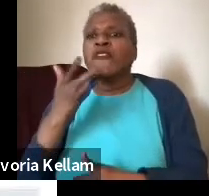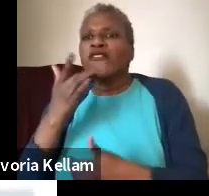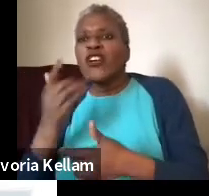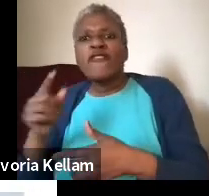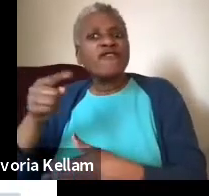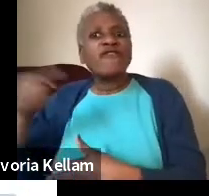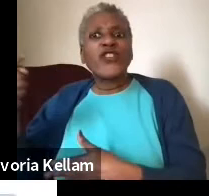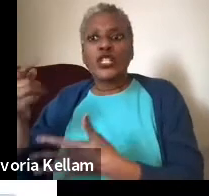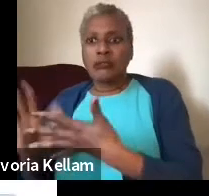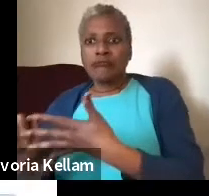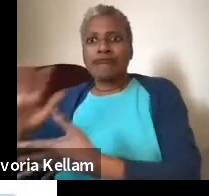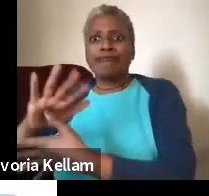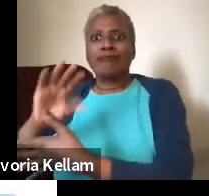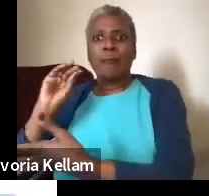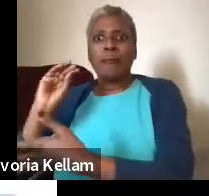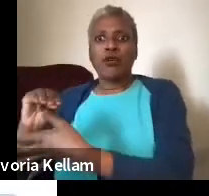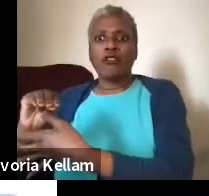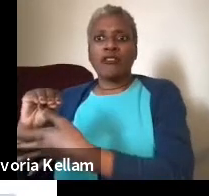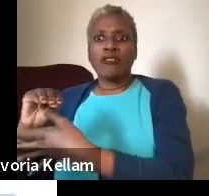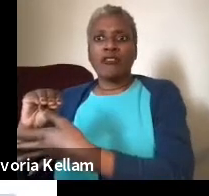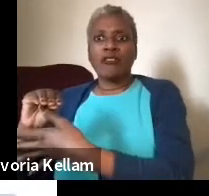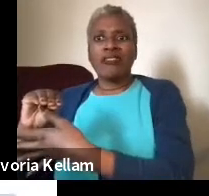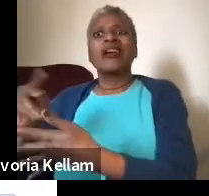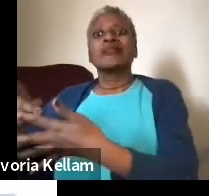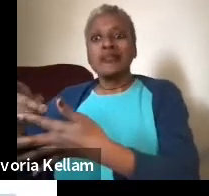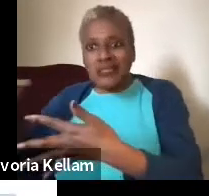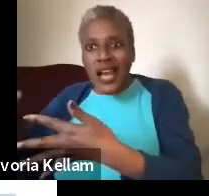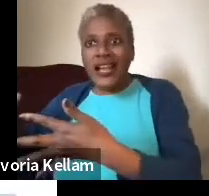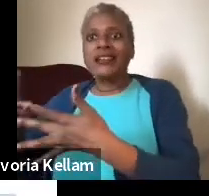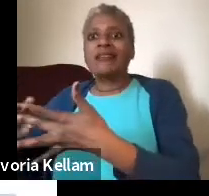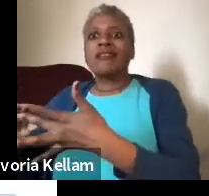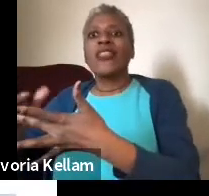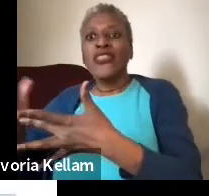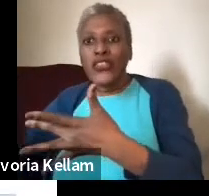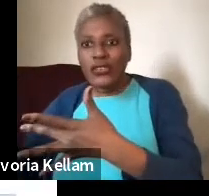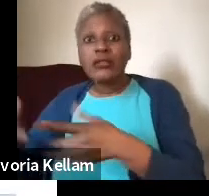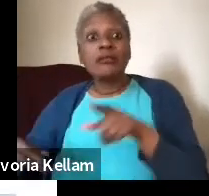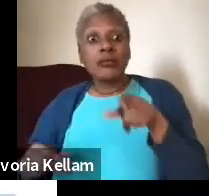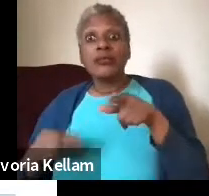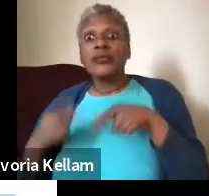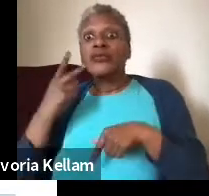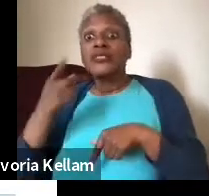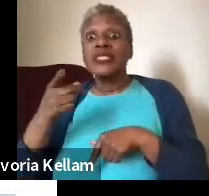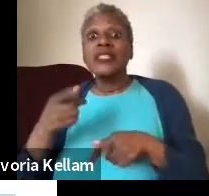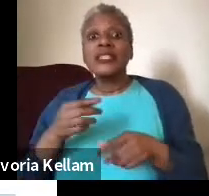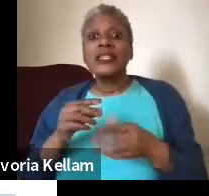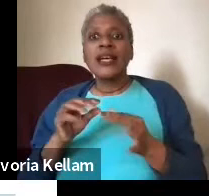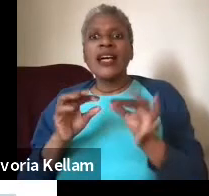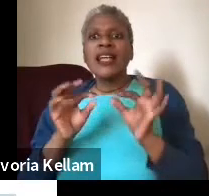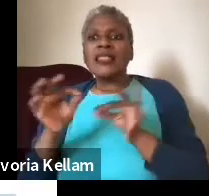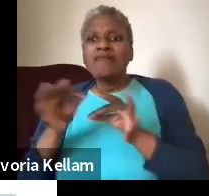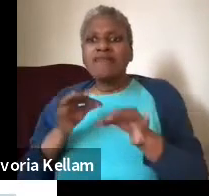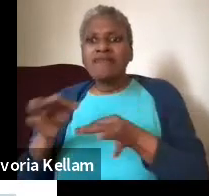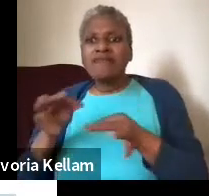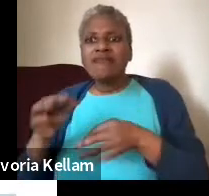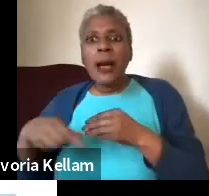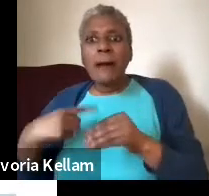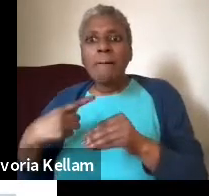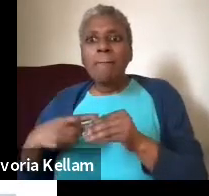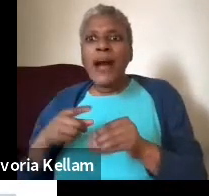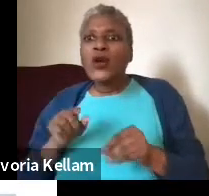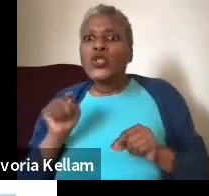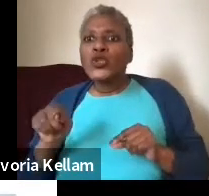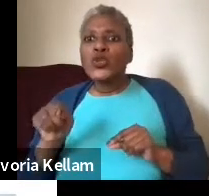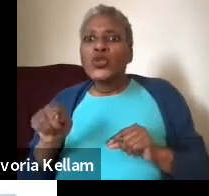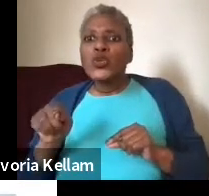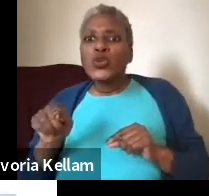next page, it's an example of a candidate's statement. It's a very important part of the process, and you may need to